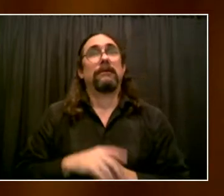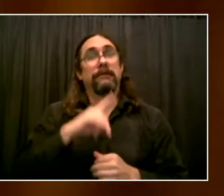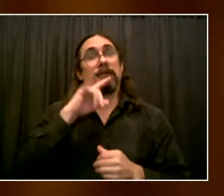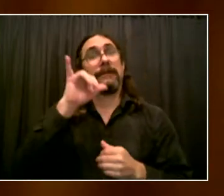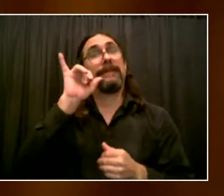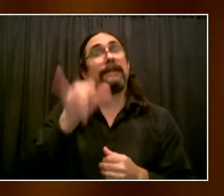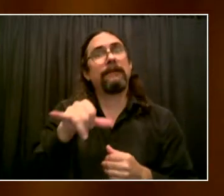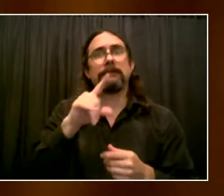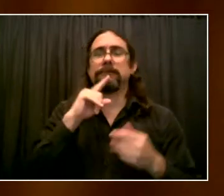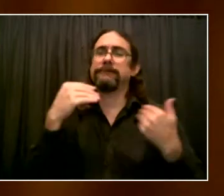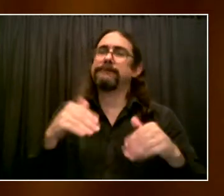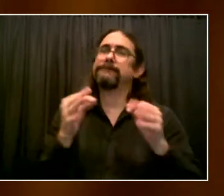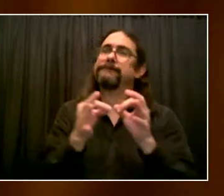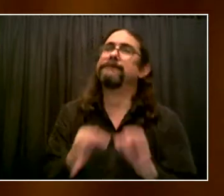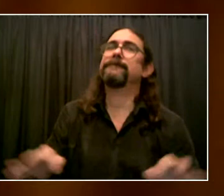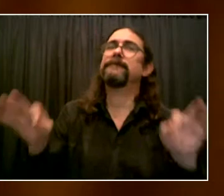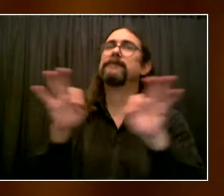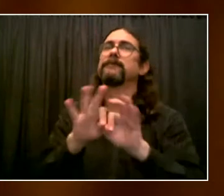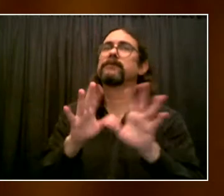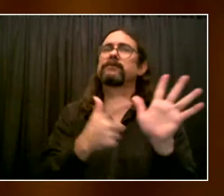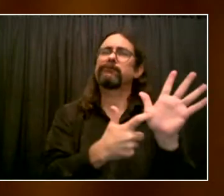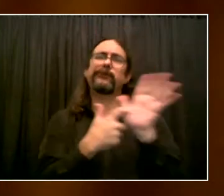employees or other groups.